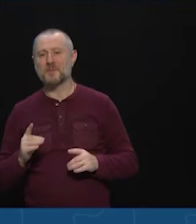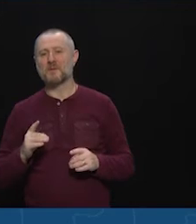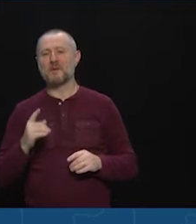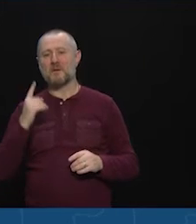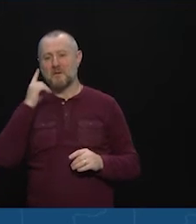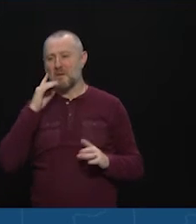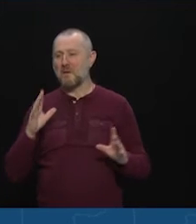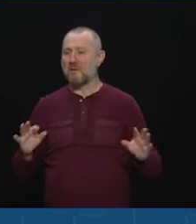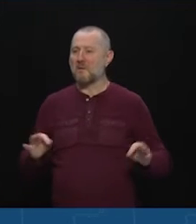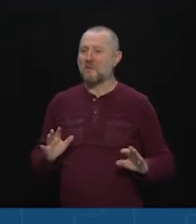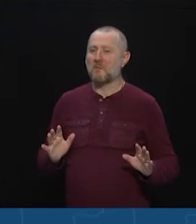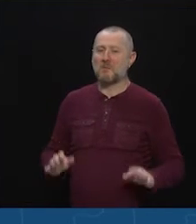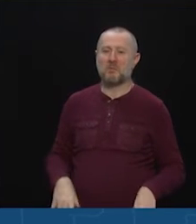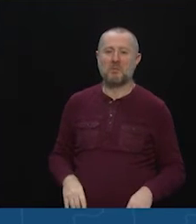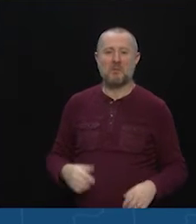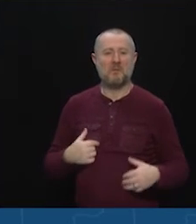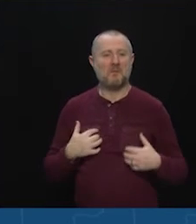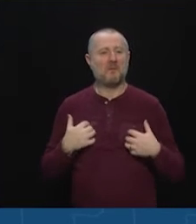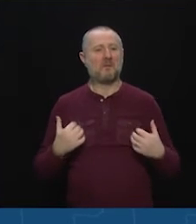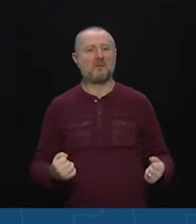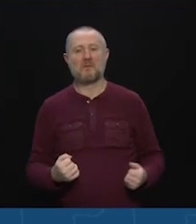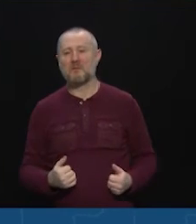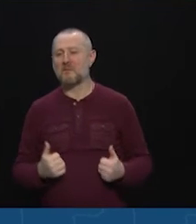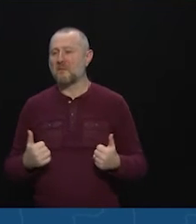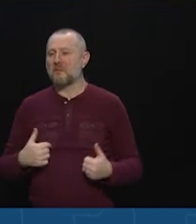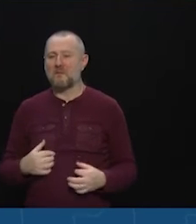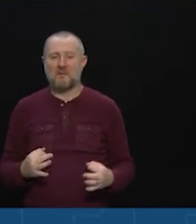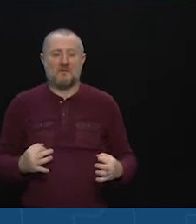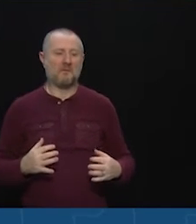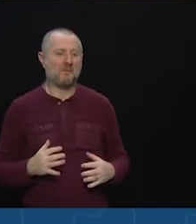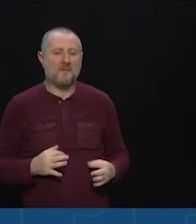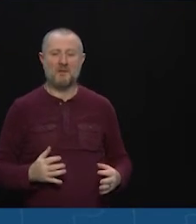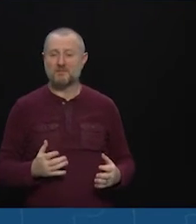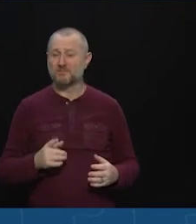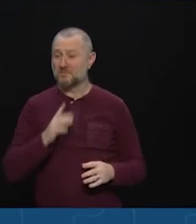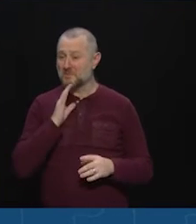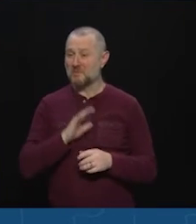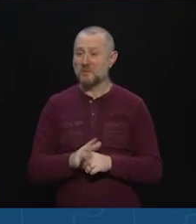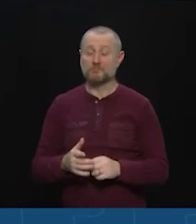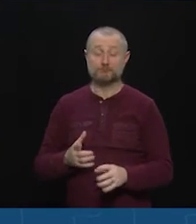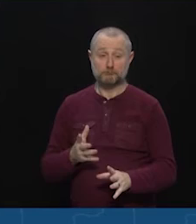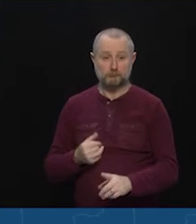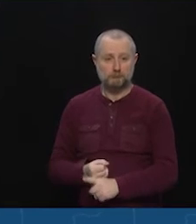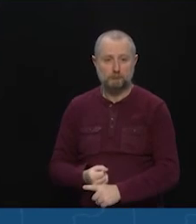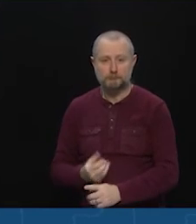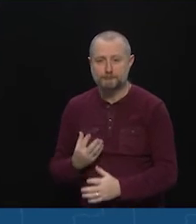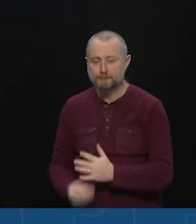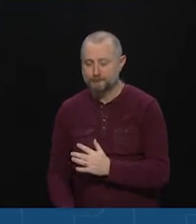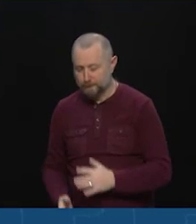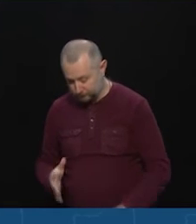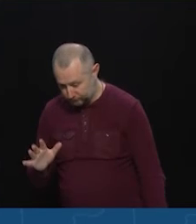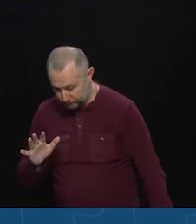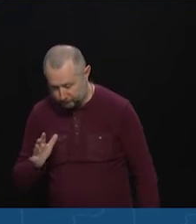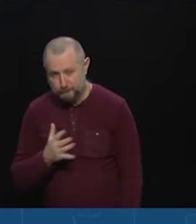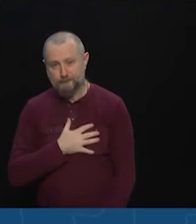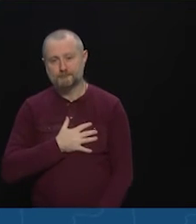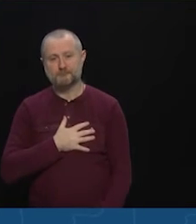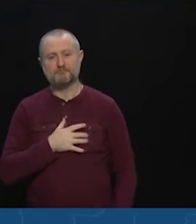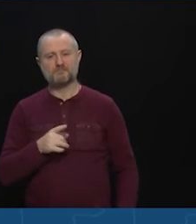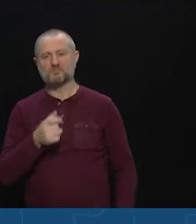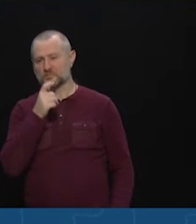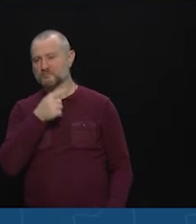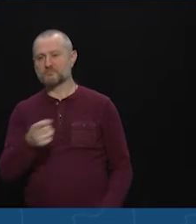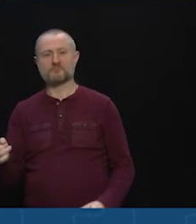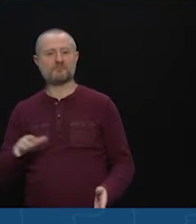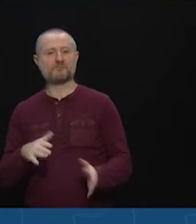otherwise perhaps healthy, and we lost them because of this pandemic. So never forget those individuals who lost their lives to this pandemic.